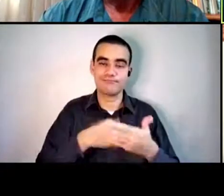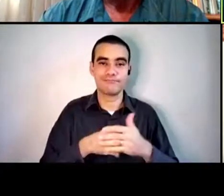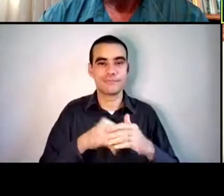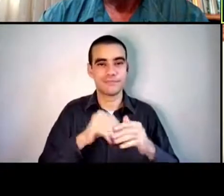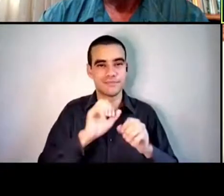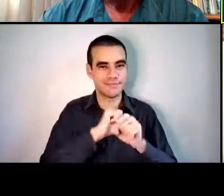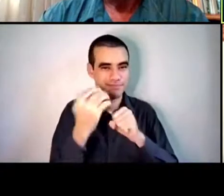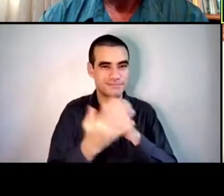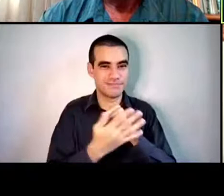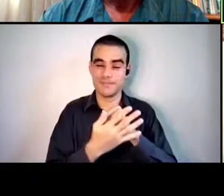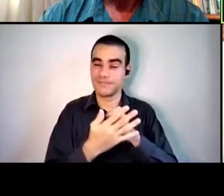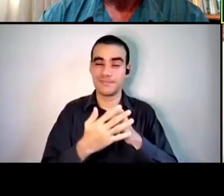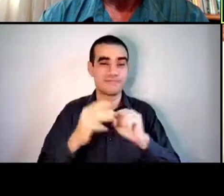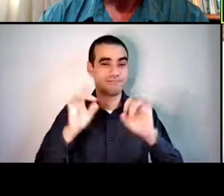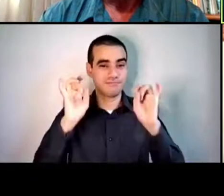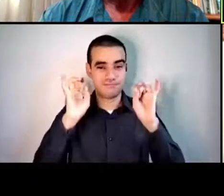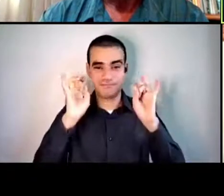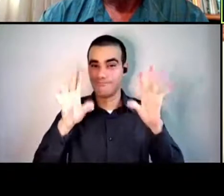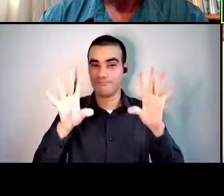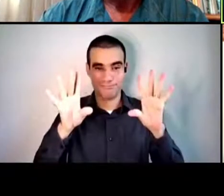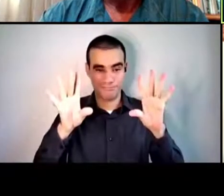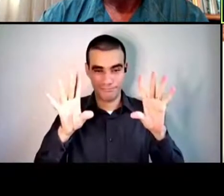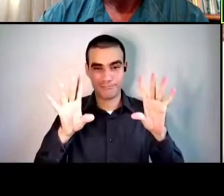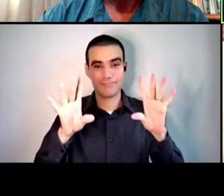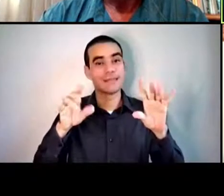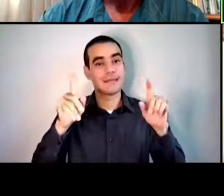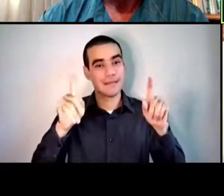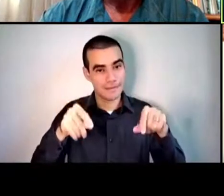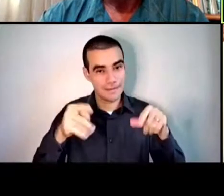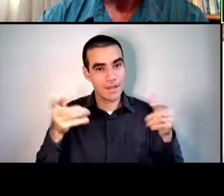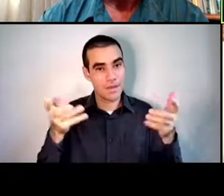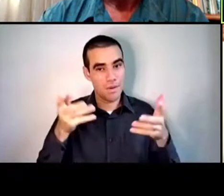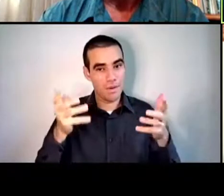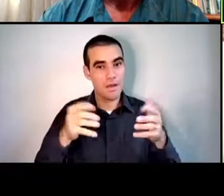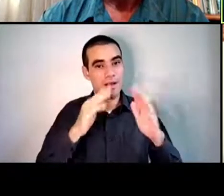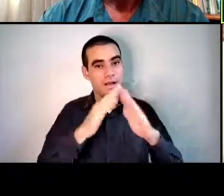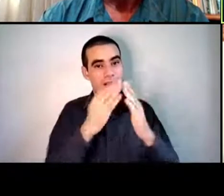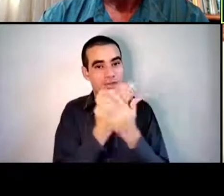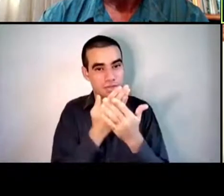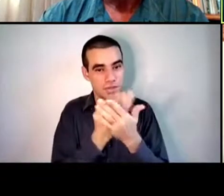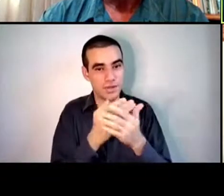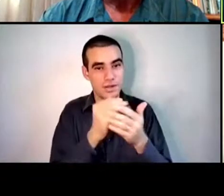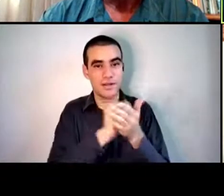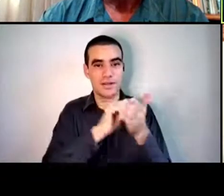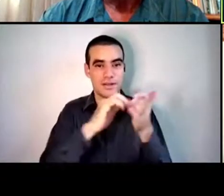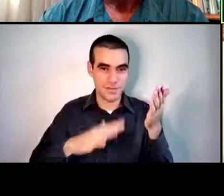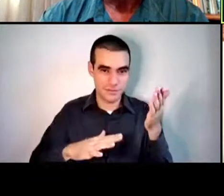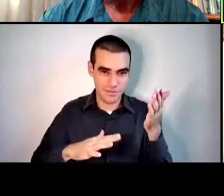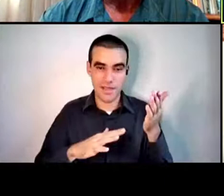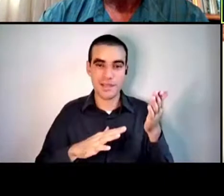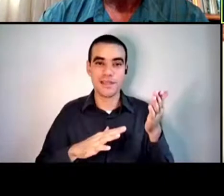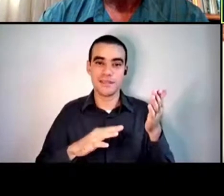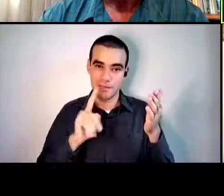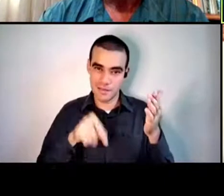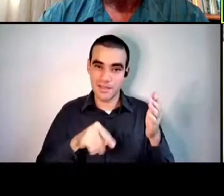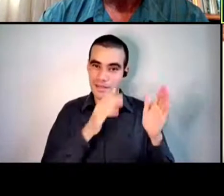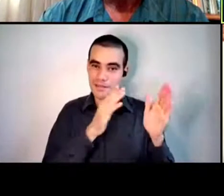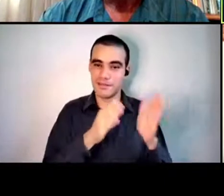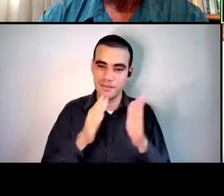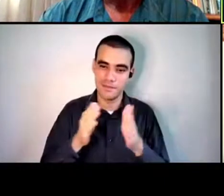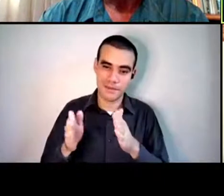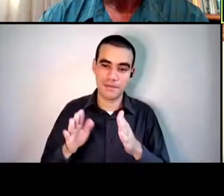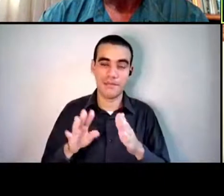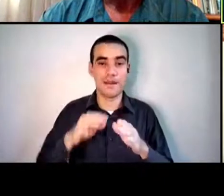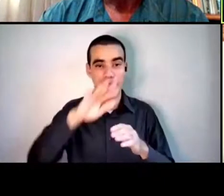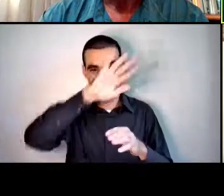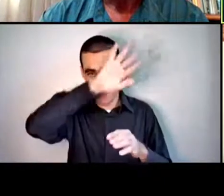And I see the pandemic as a great situation for this. We'll have a lot of classes and activities mediated